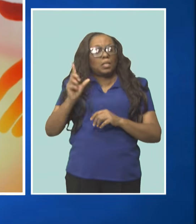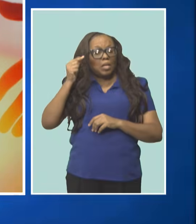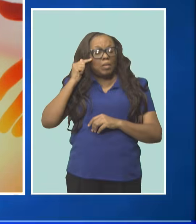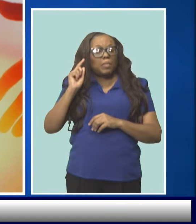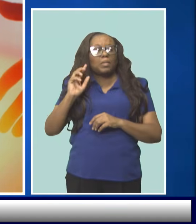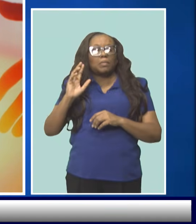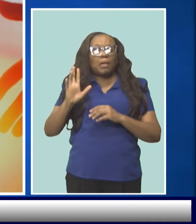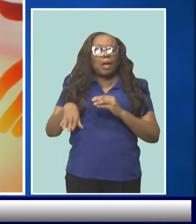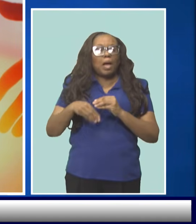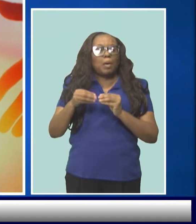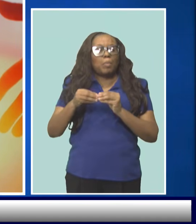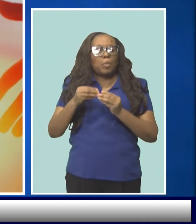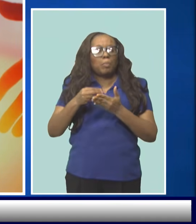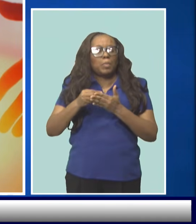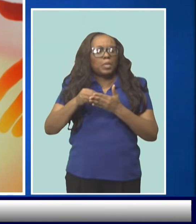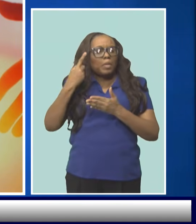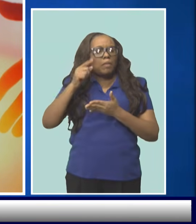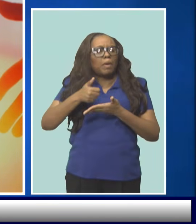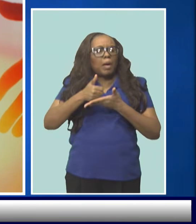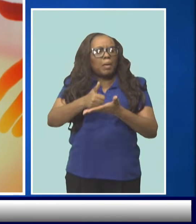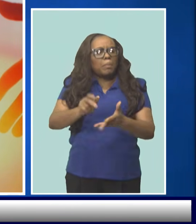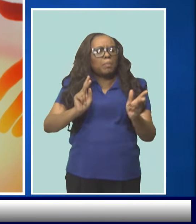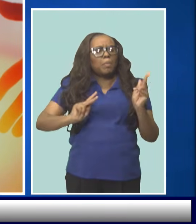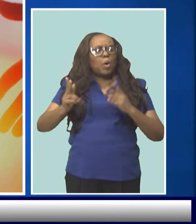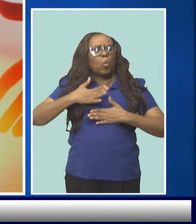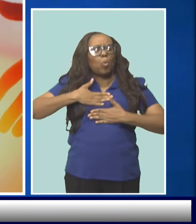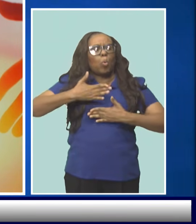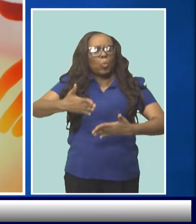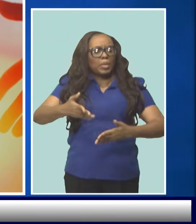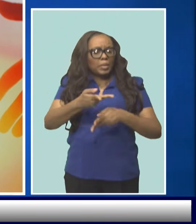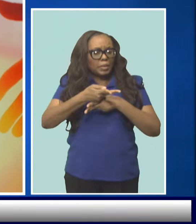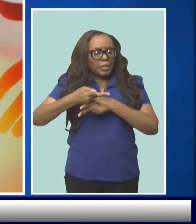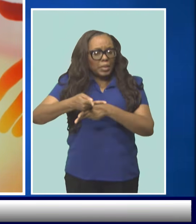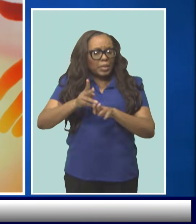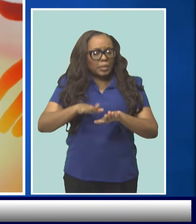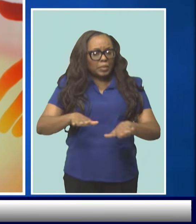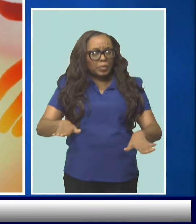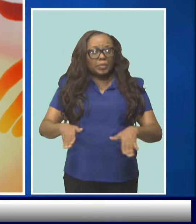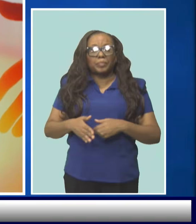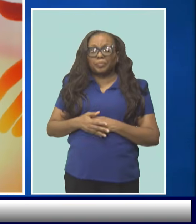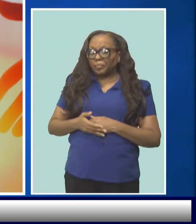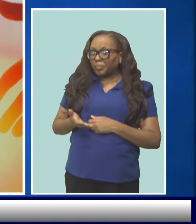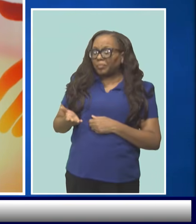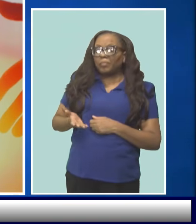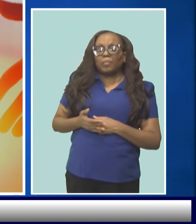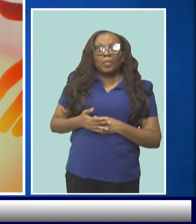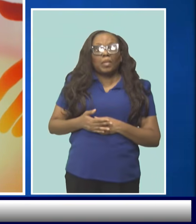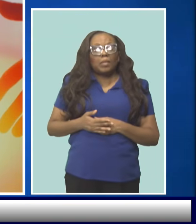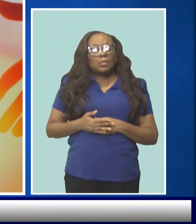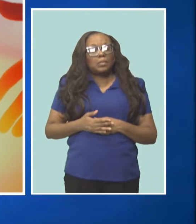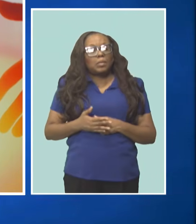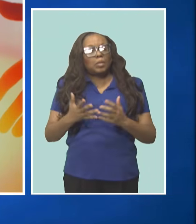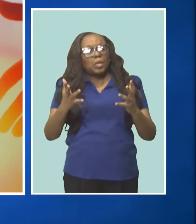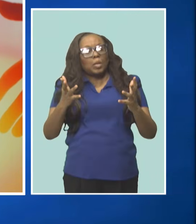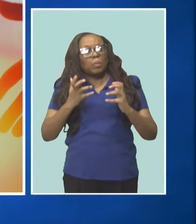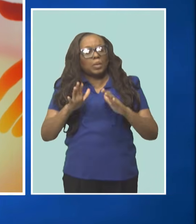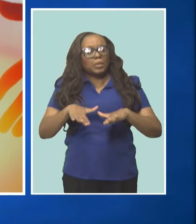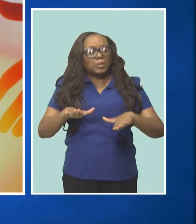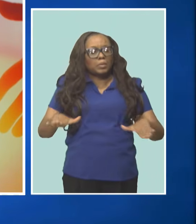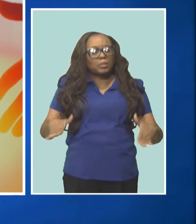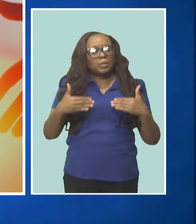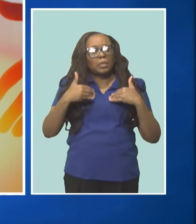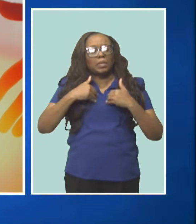the current Child Care Board facilities may have the opportunity to be in a family environment, in a normal